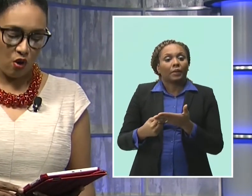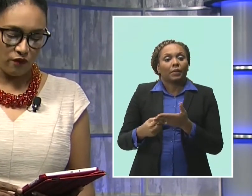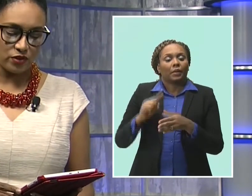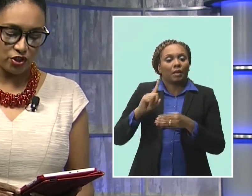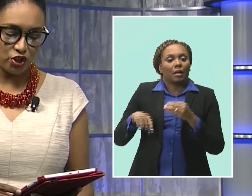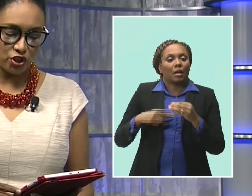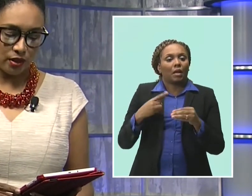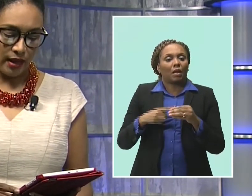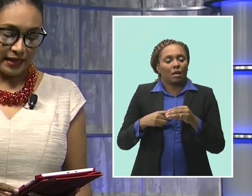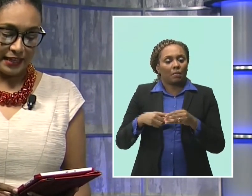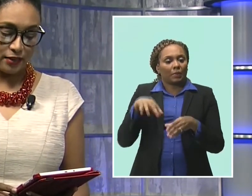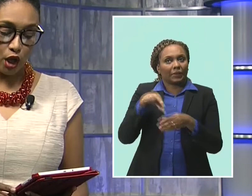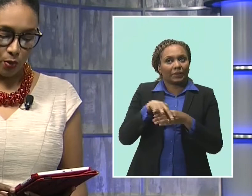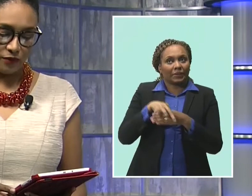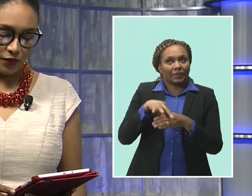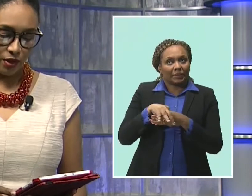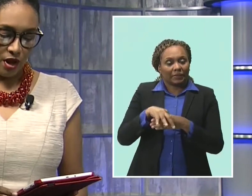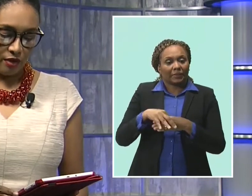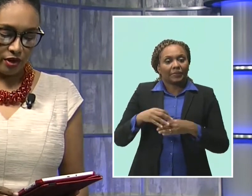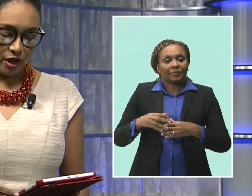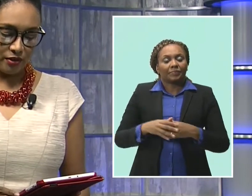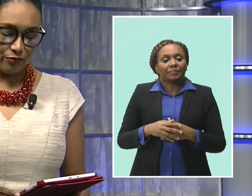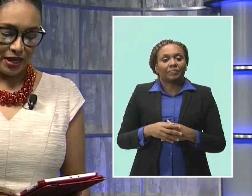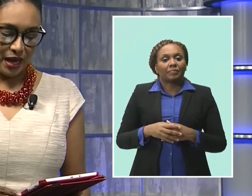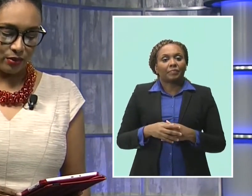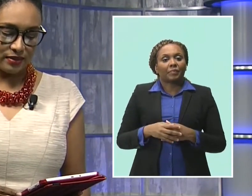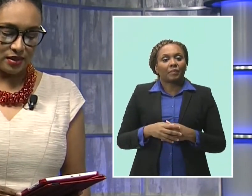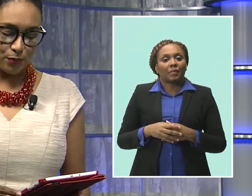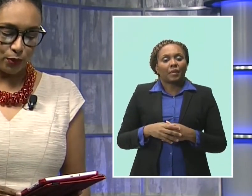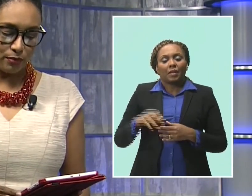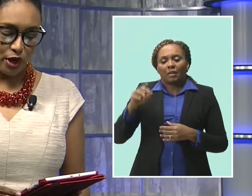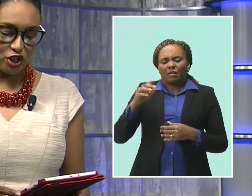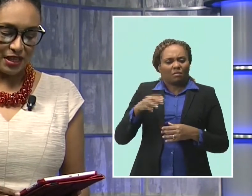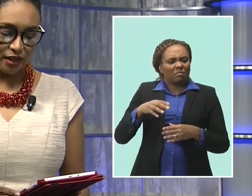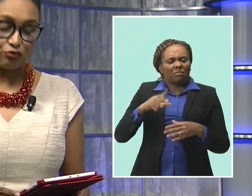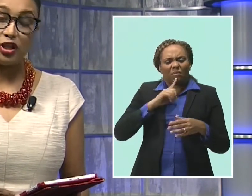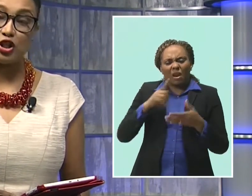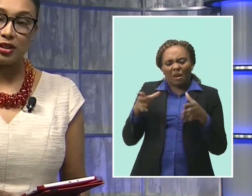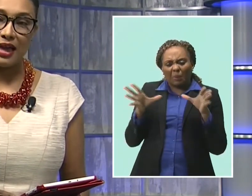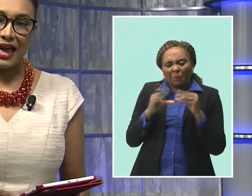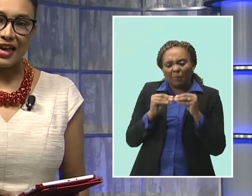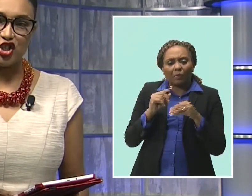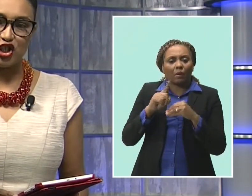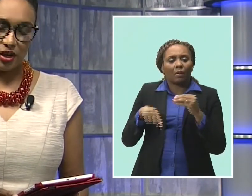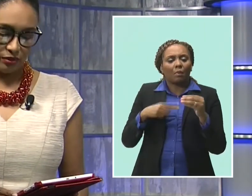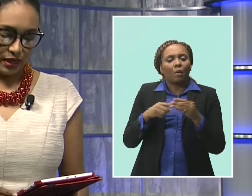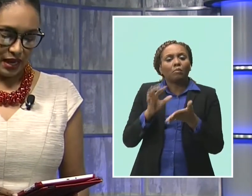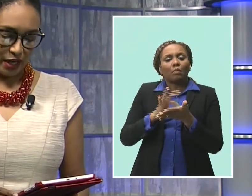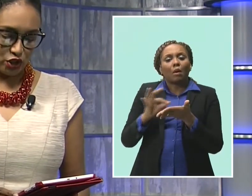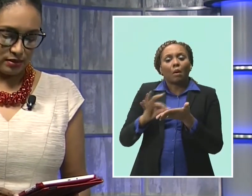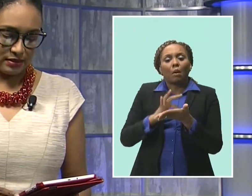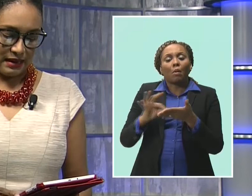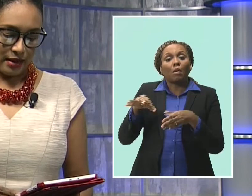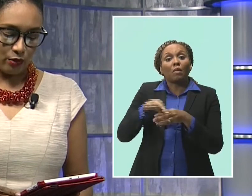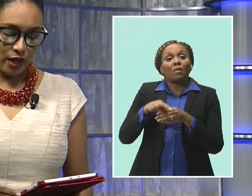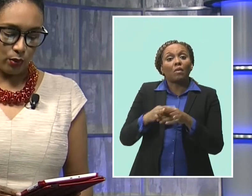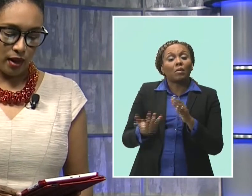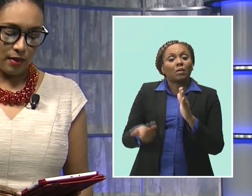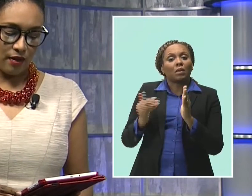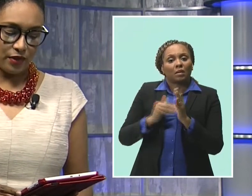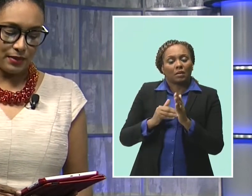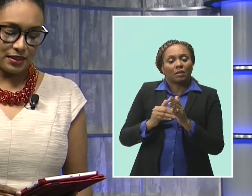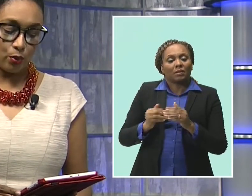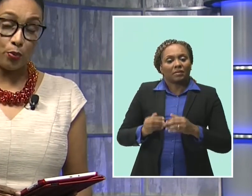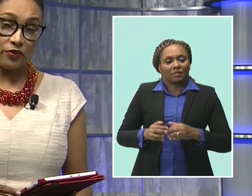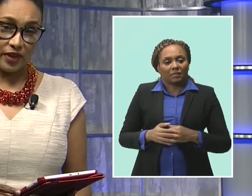Elections Officer, Keith Lowenfield, regarding the recount in the disputed March 2nd regional and general elections. Now, the